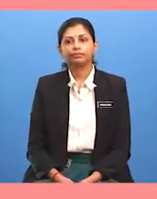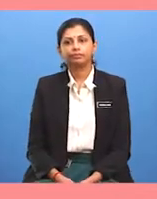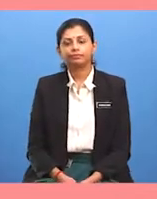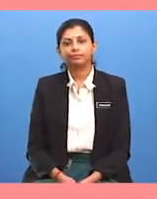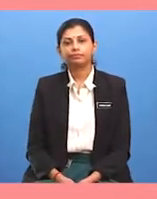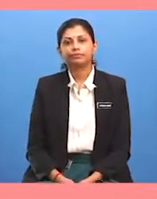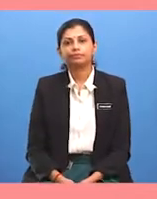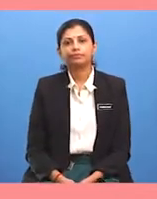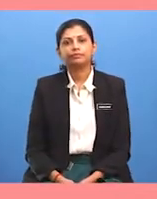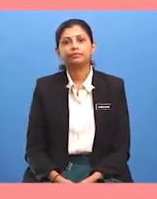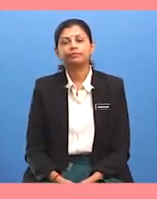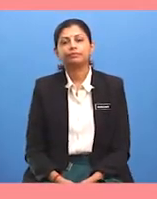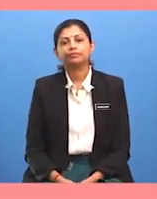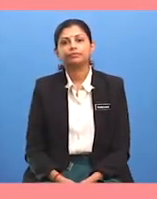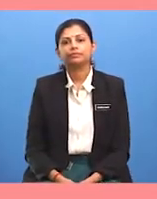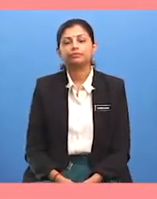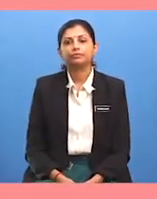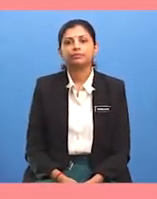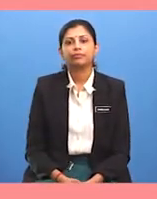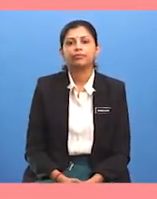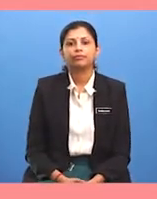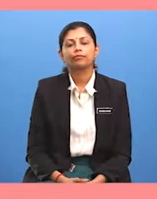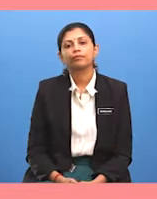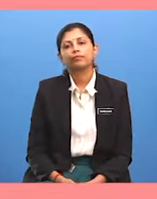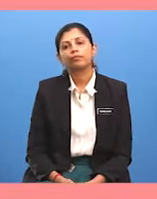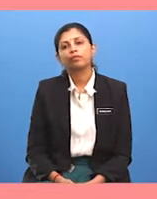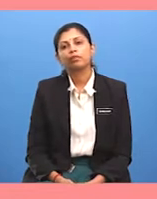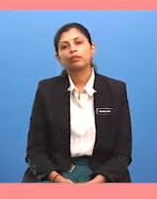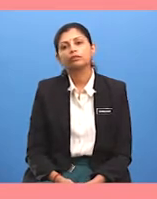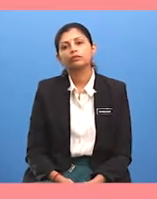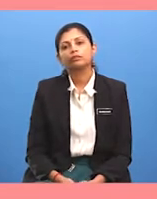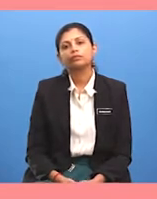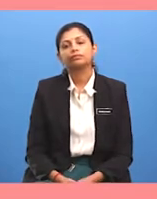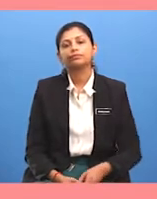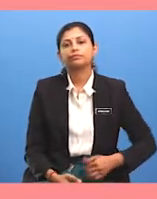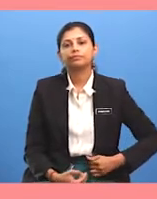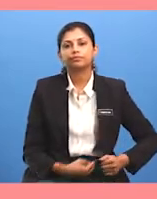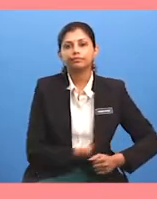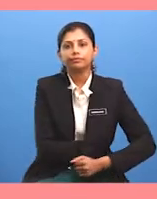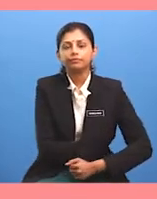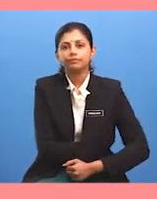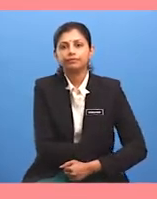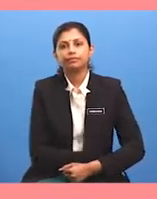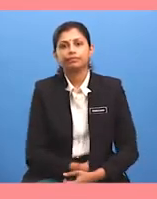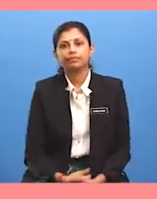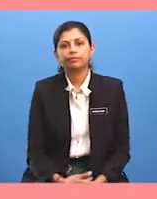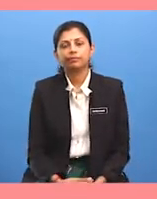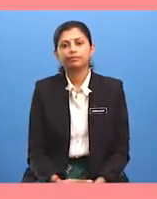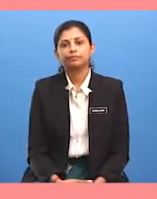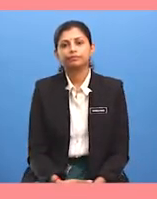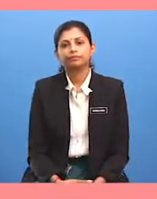suggest that in order to be a successful person, one needs to be A. A child